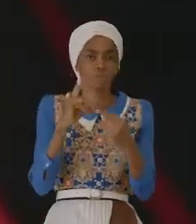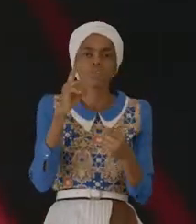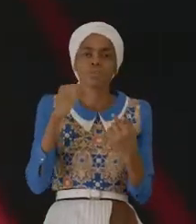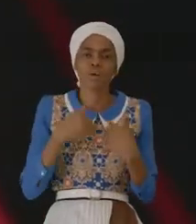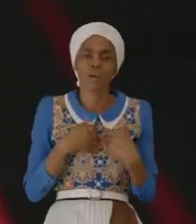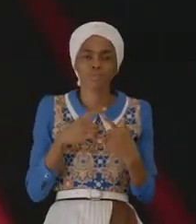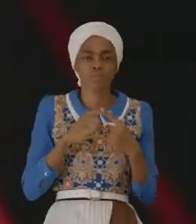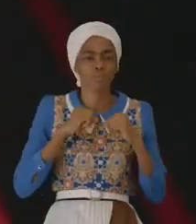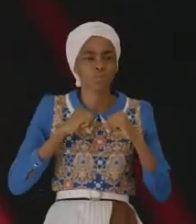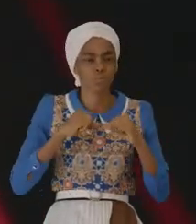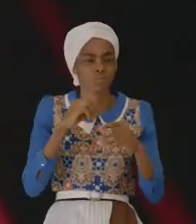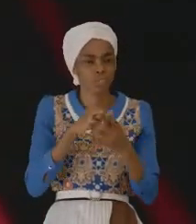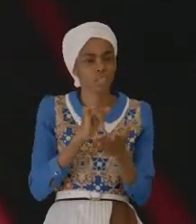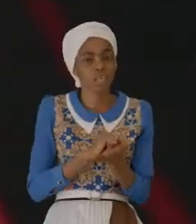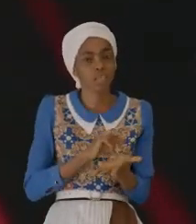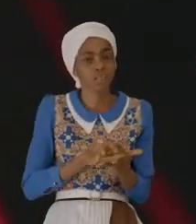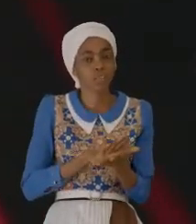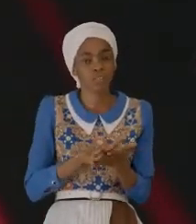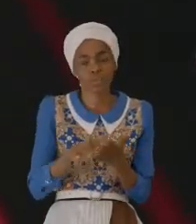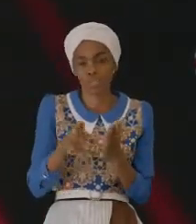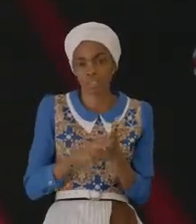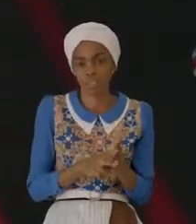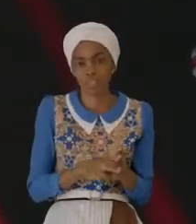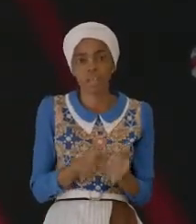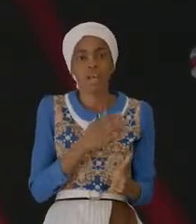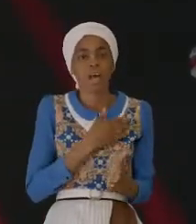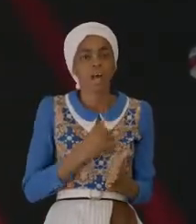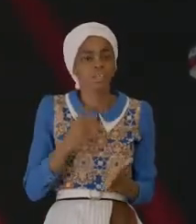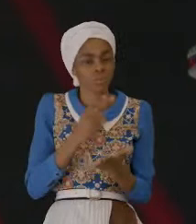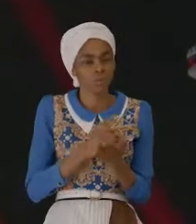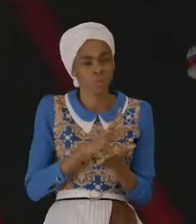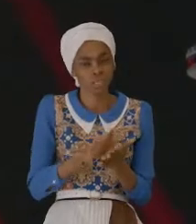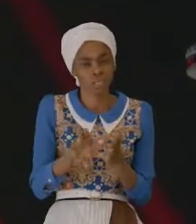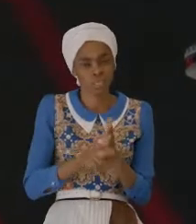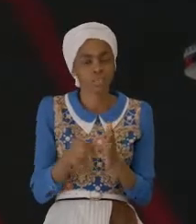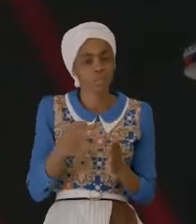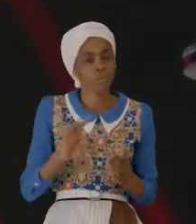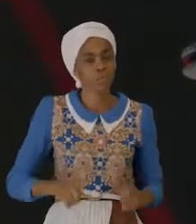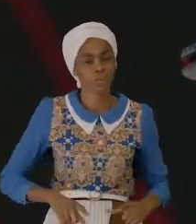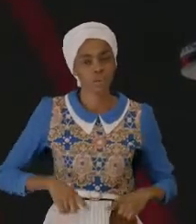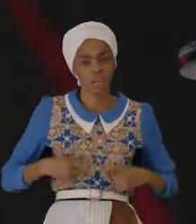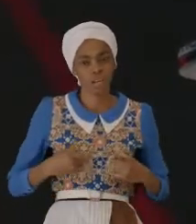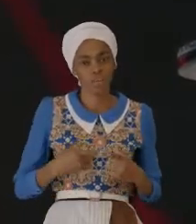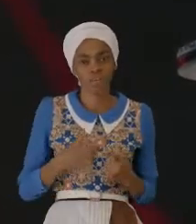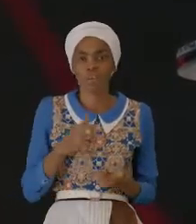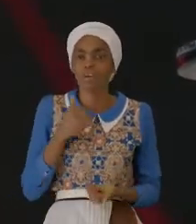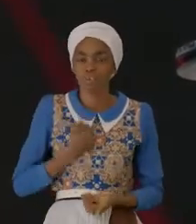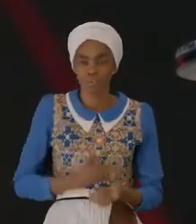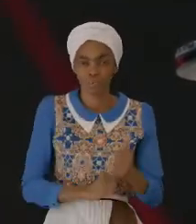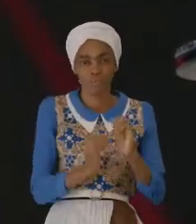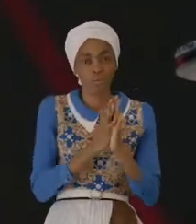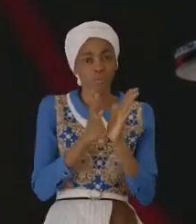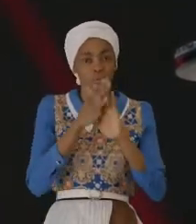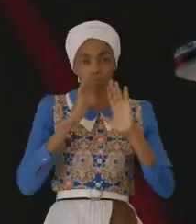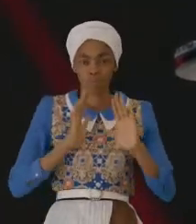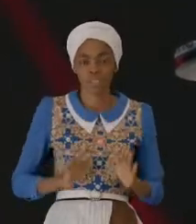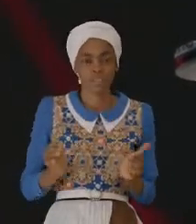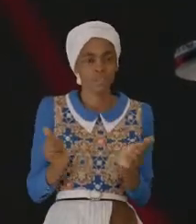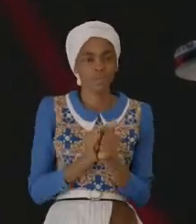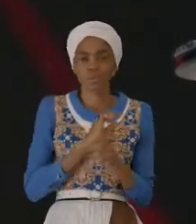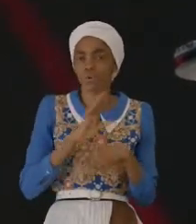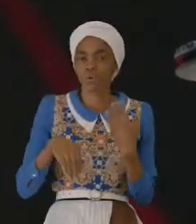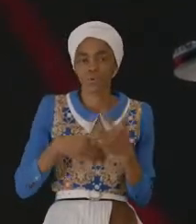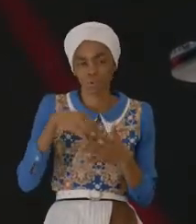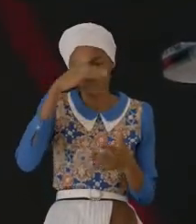in that righteousness and Holiness of Life follow peace with all men